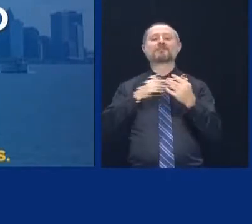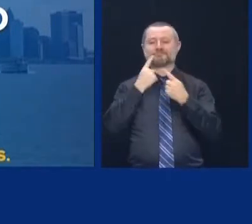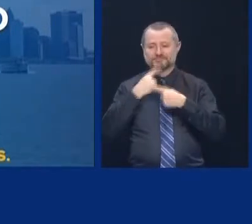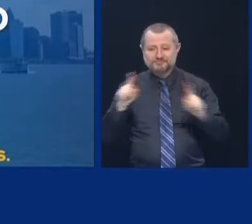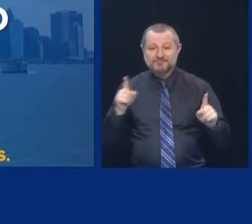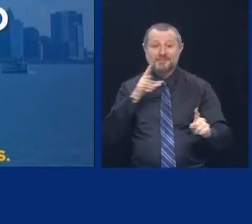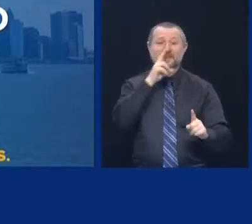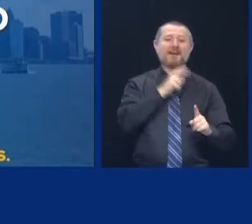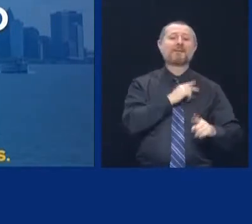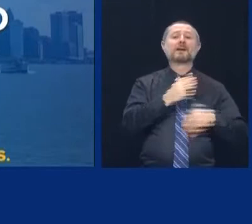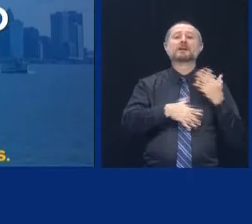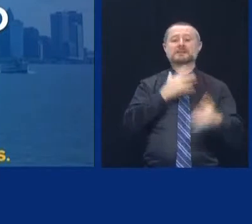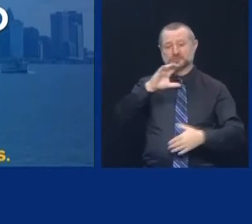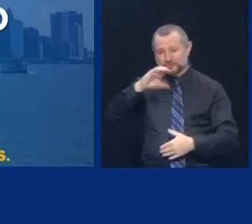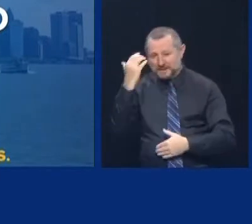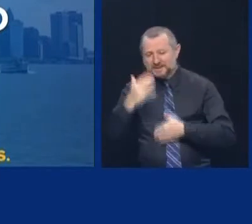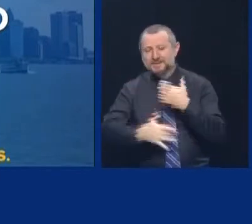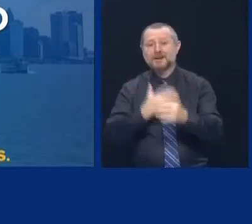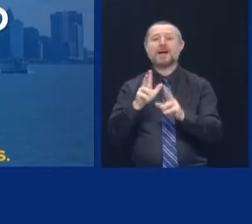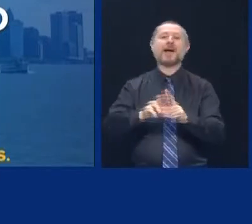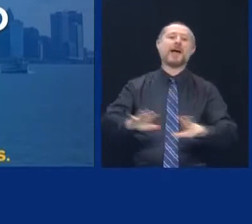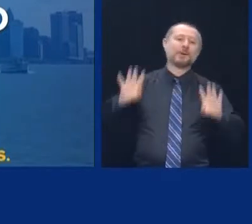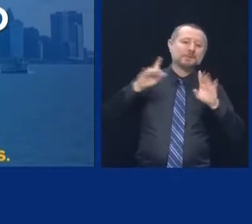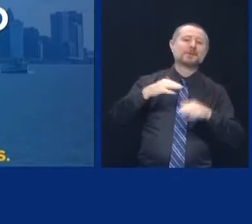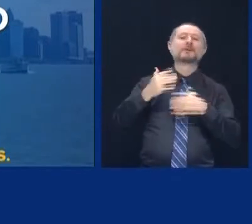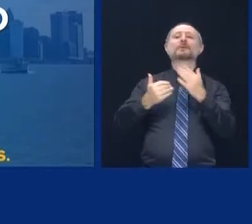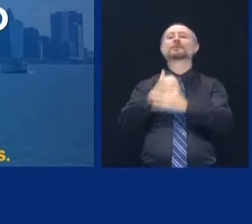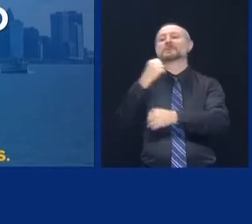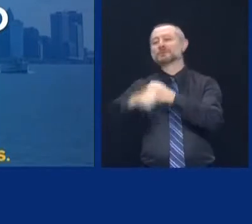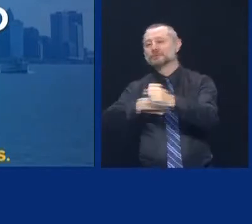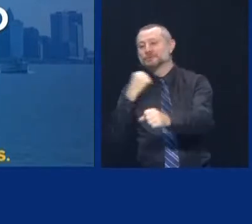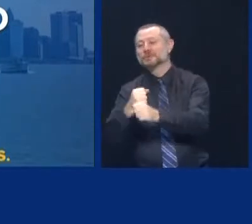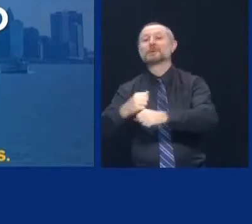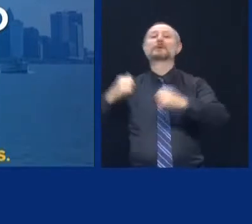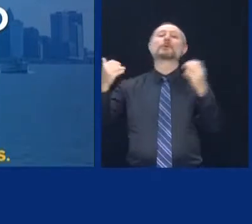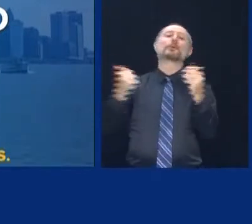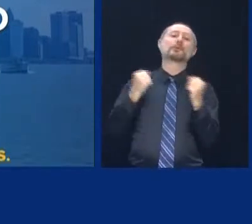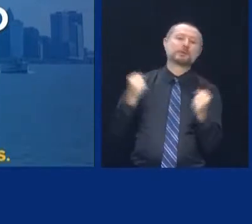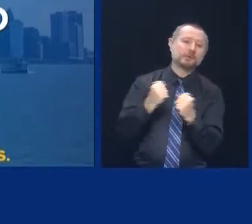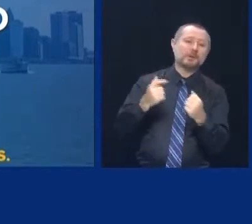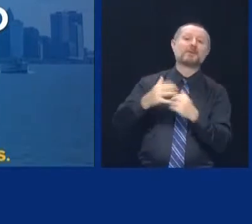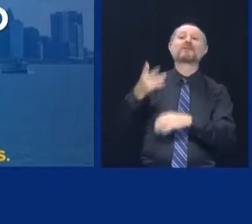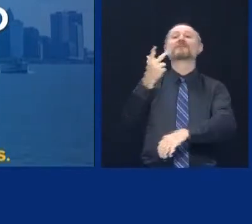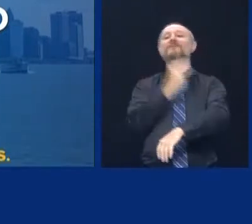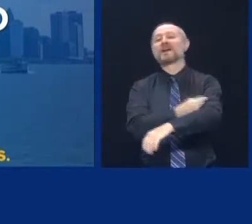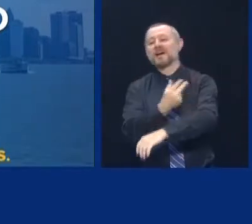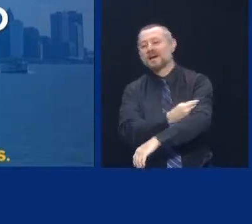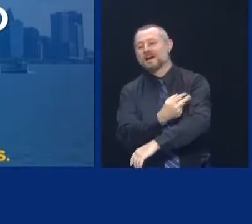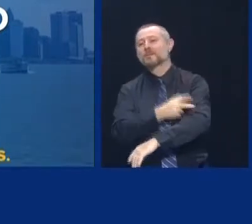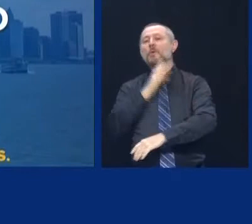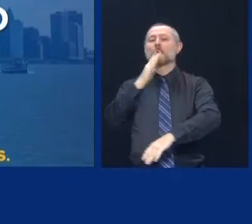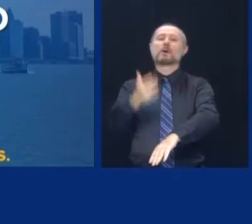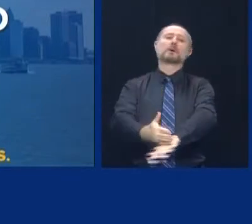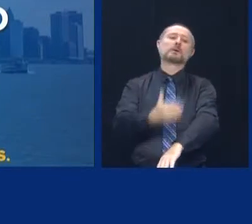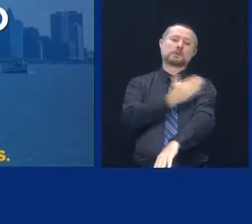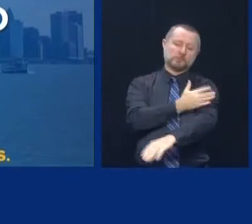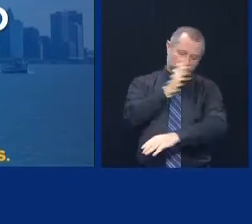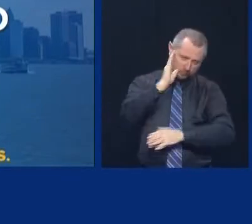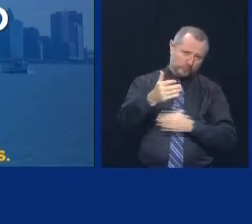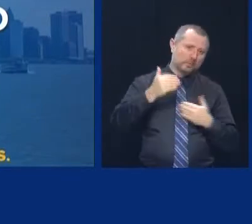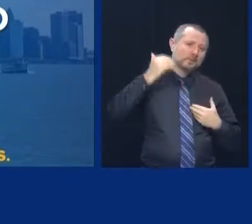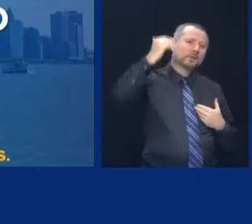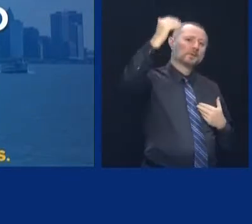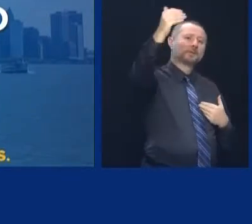holiday season. Get through the winter. Get vaccinated. And then we'll get on with life. Don't be a